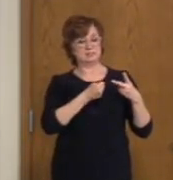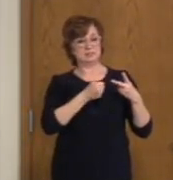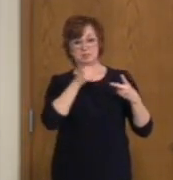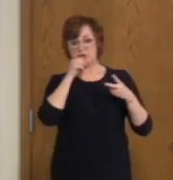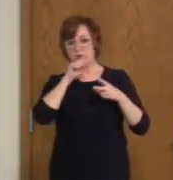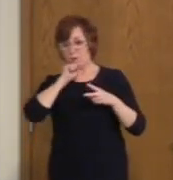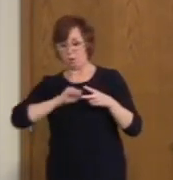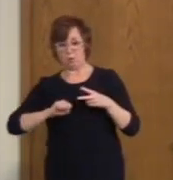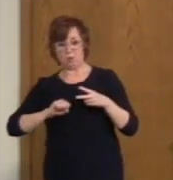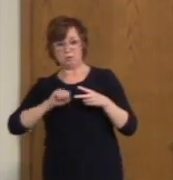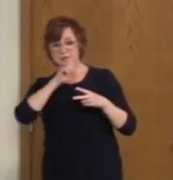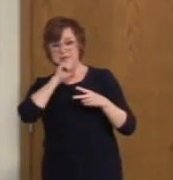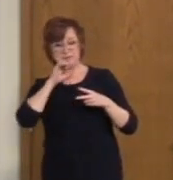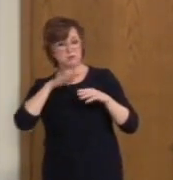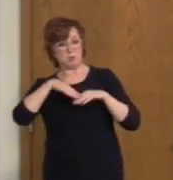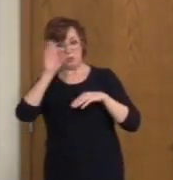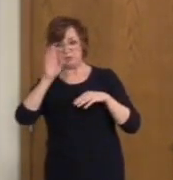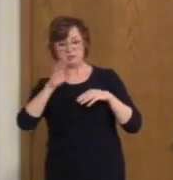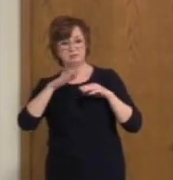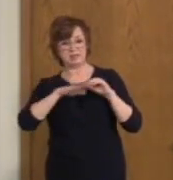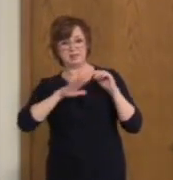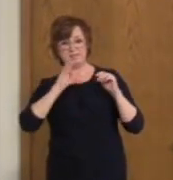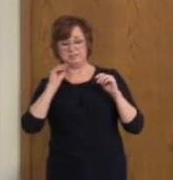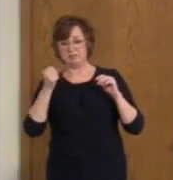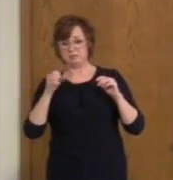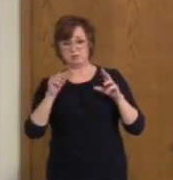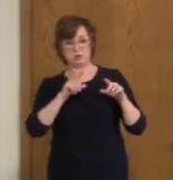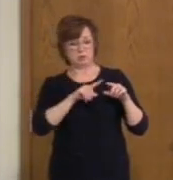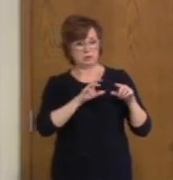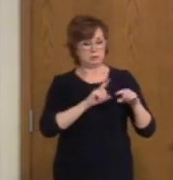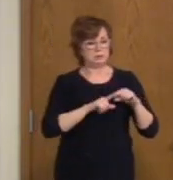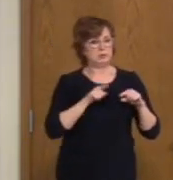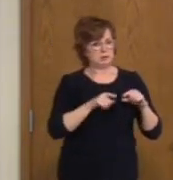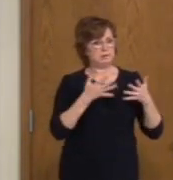So and so now that situation is